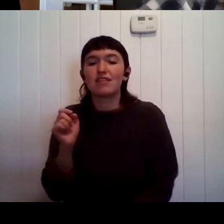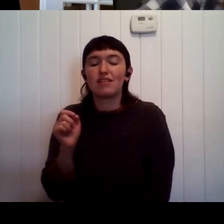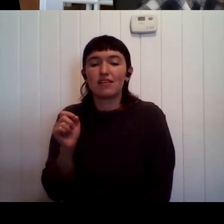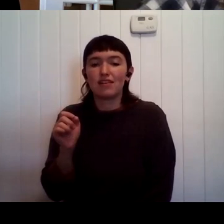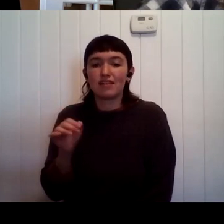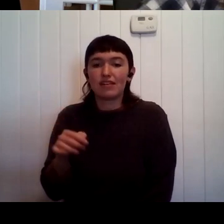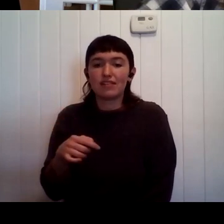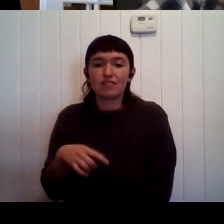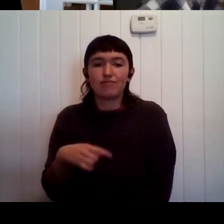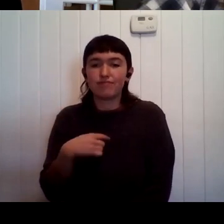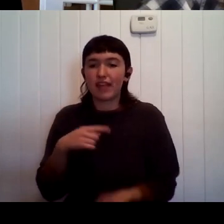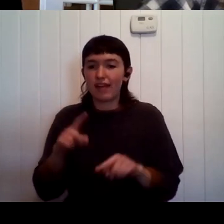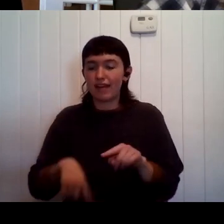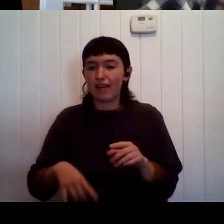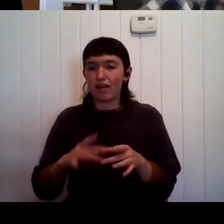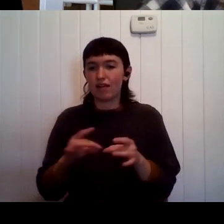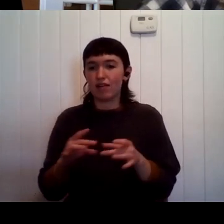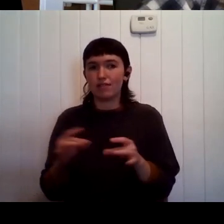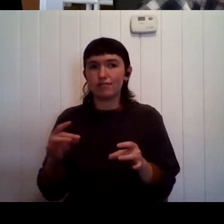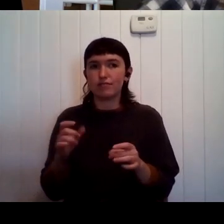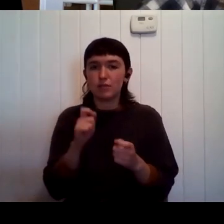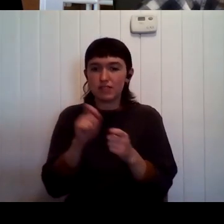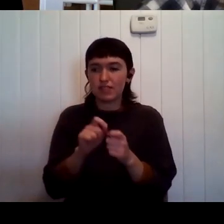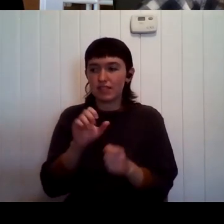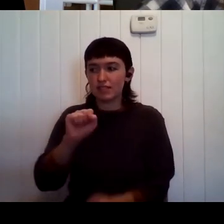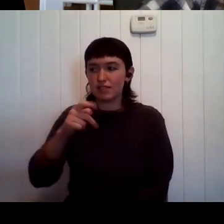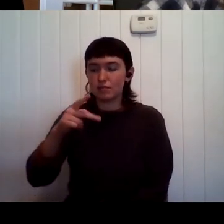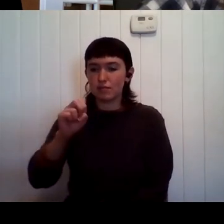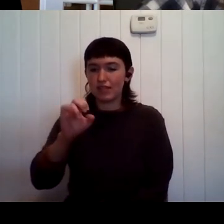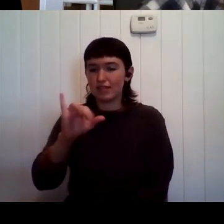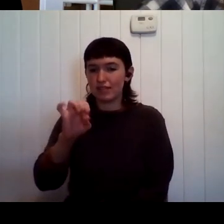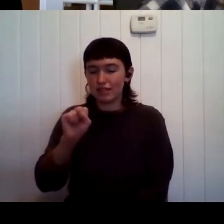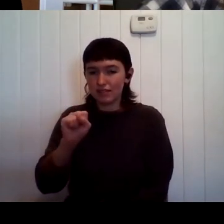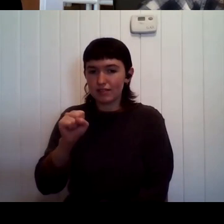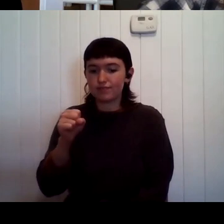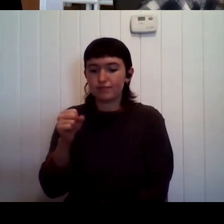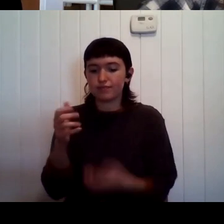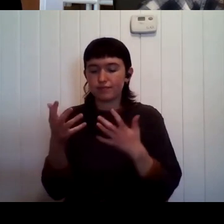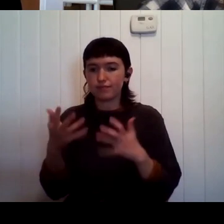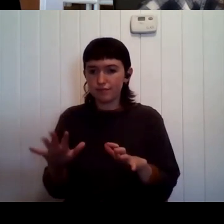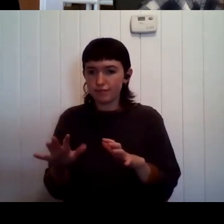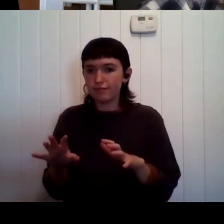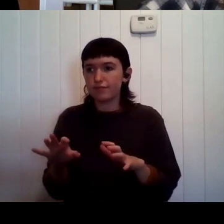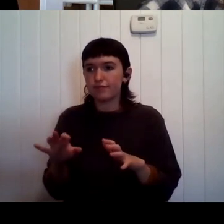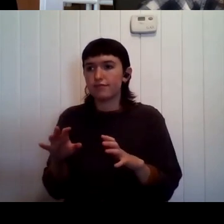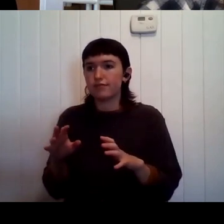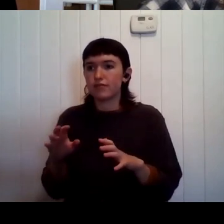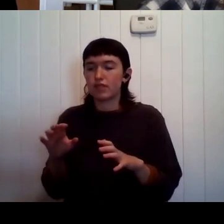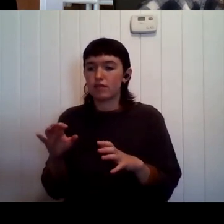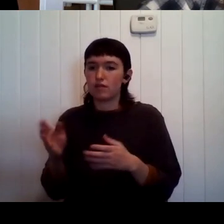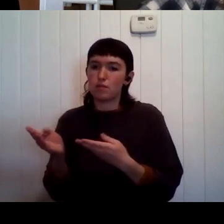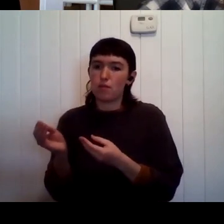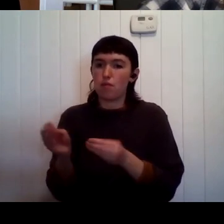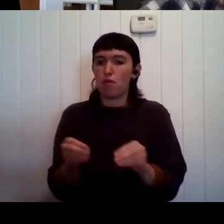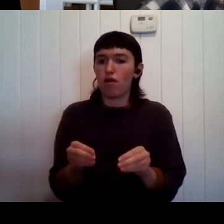I can't name a particular species that has been attempted to be brought back, but then there are ethical concerns